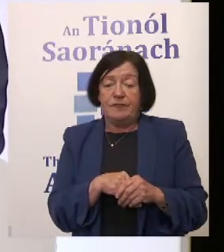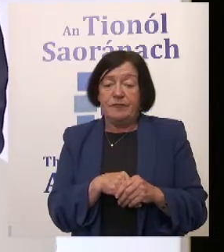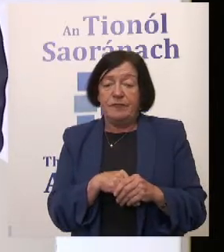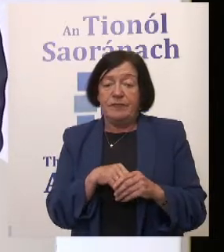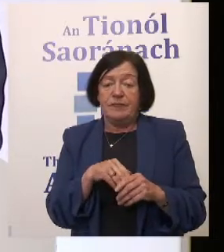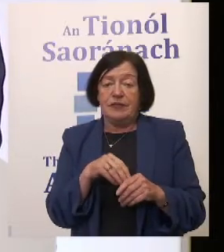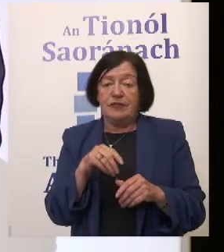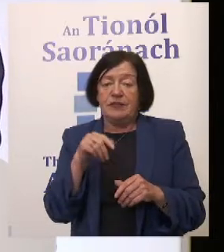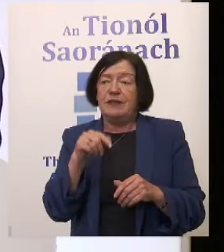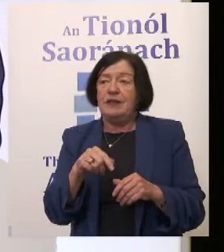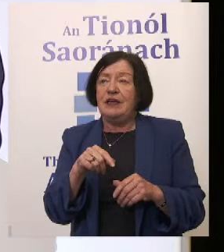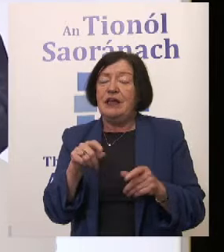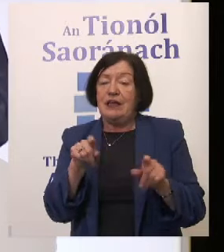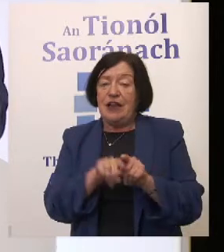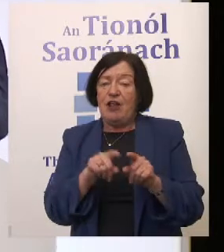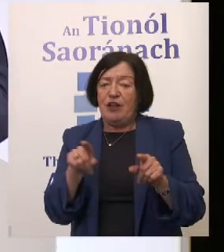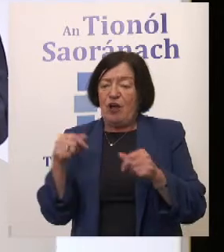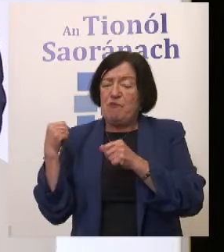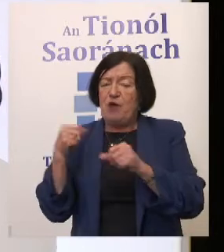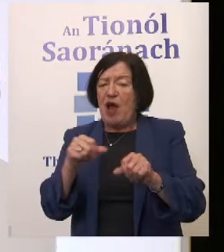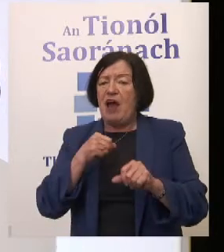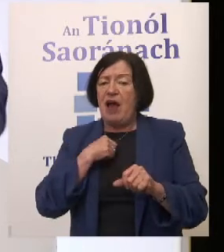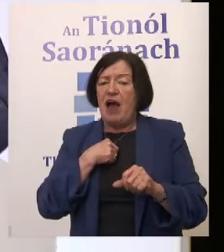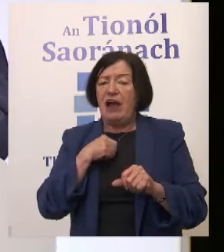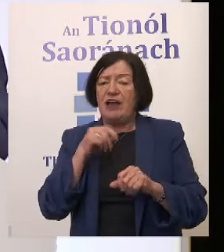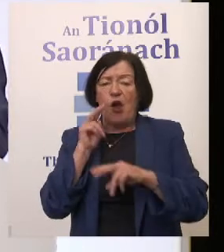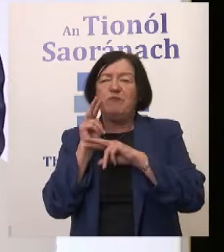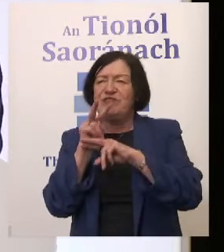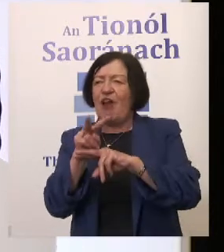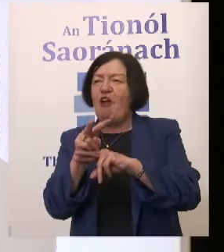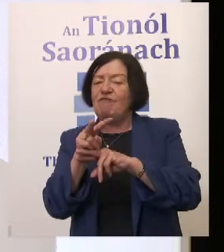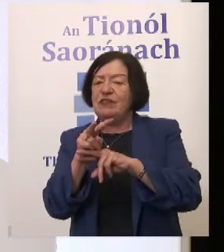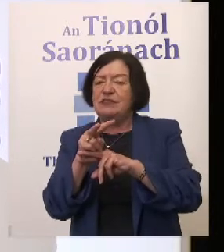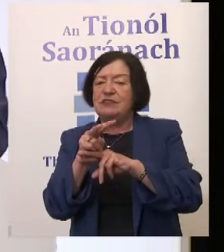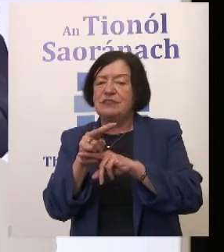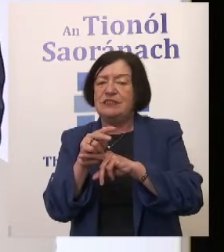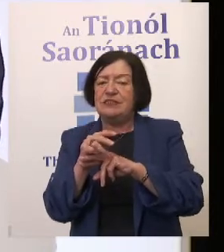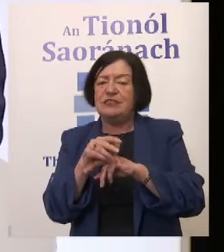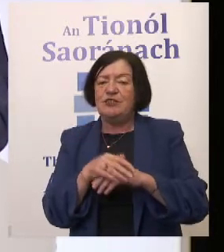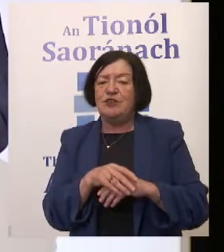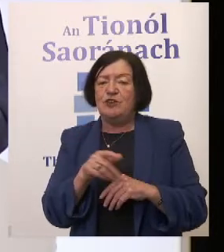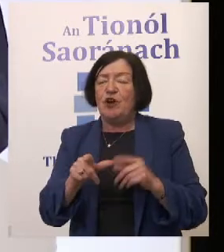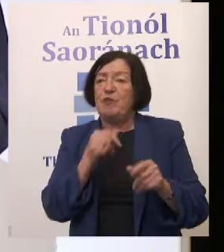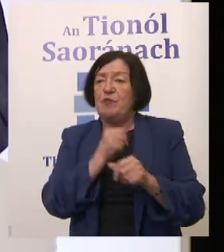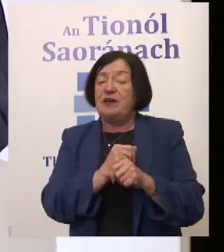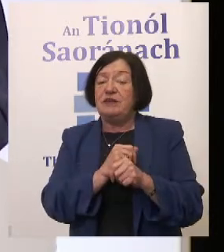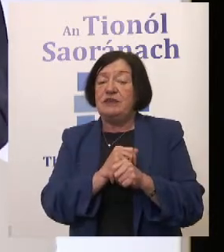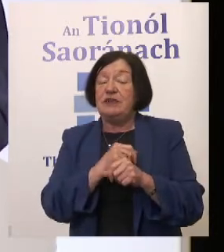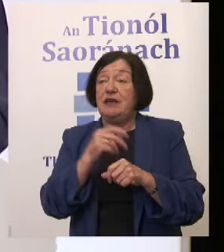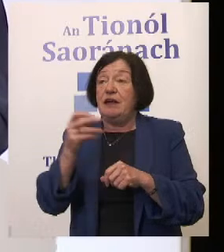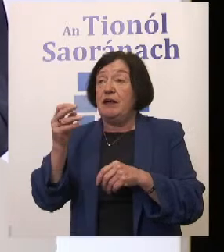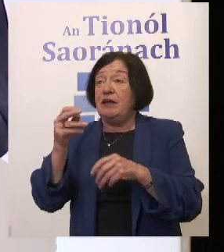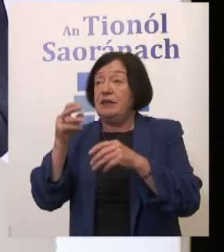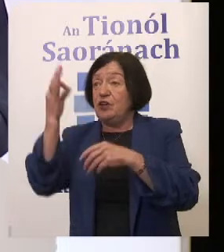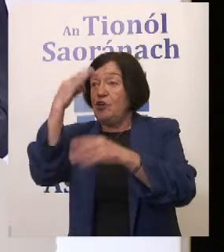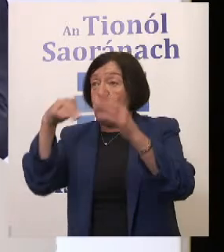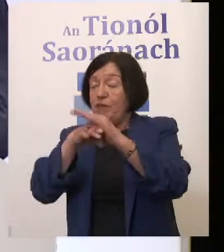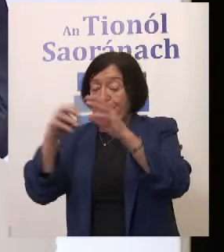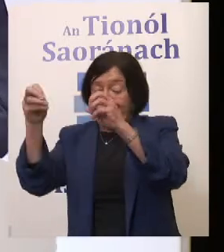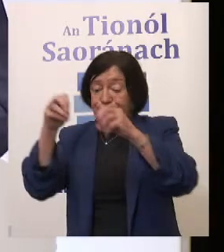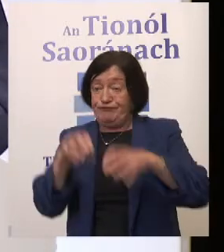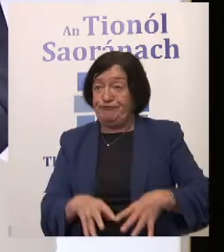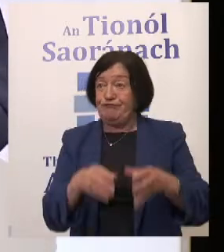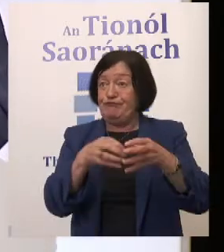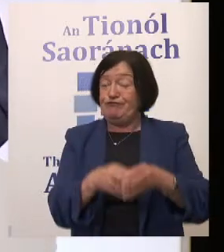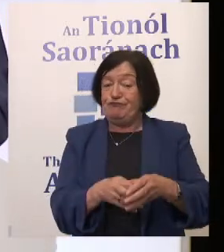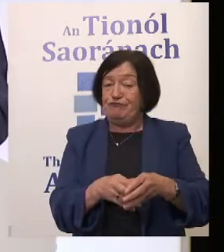There's a trend towards this. I think I observe there is a trend towards this, particularly when we're talking about devolution. The last 10 years shows you